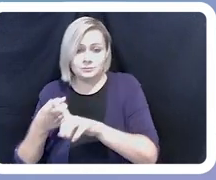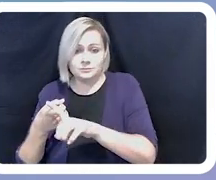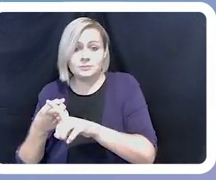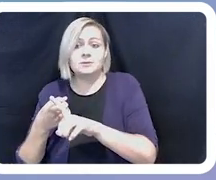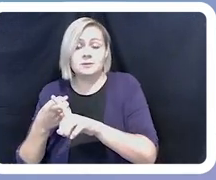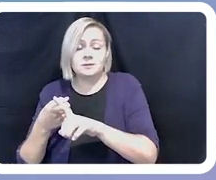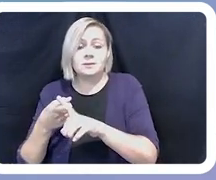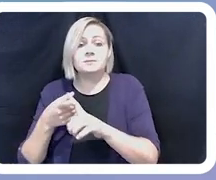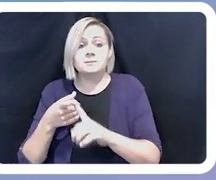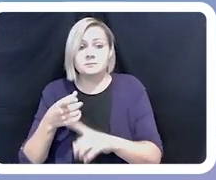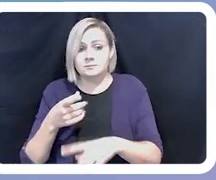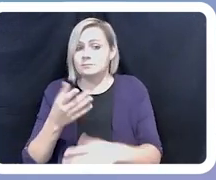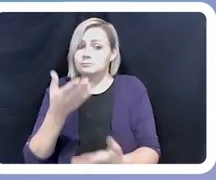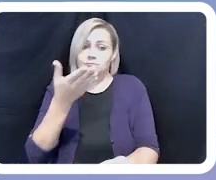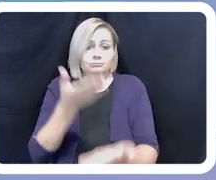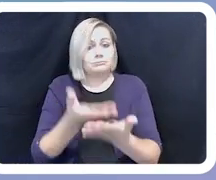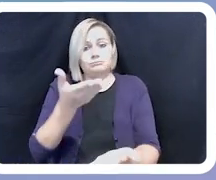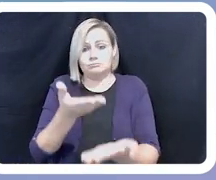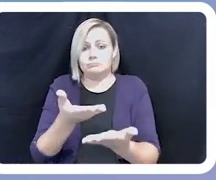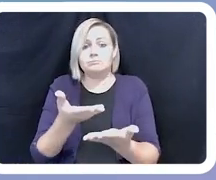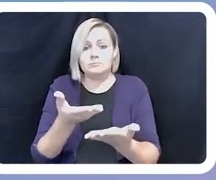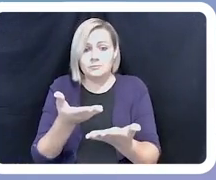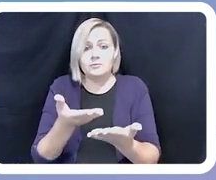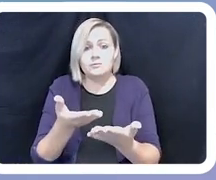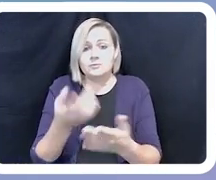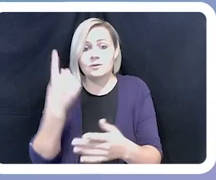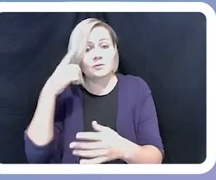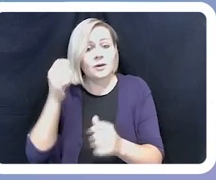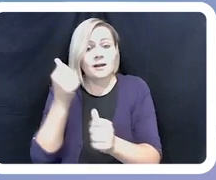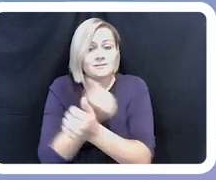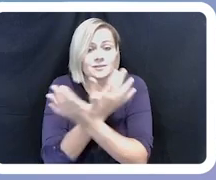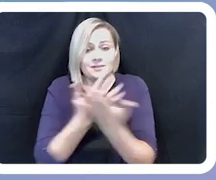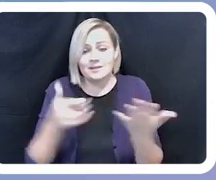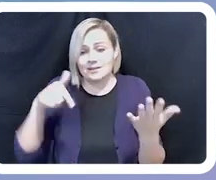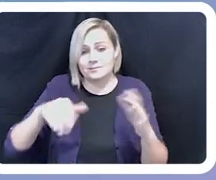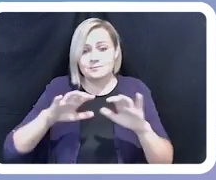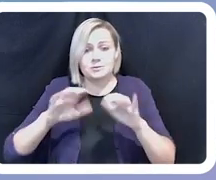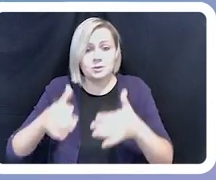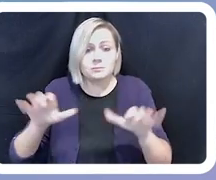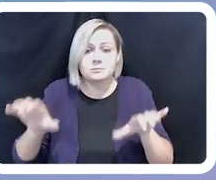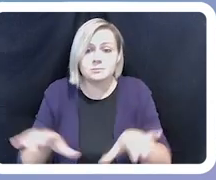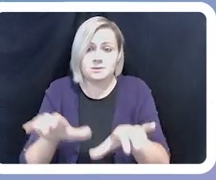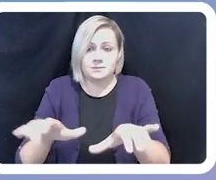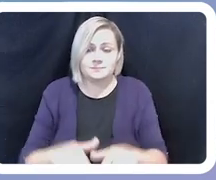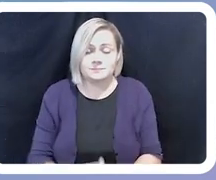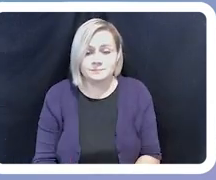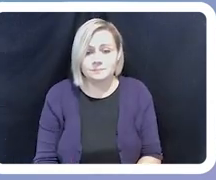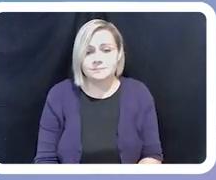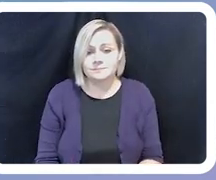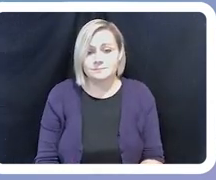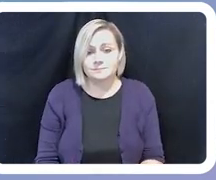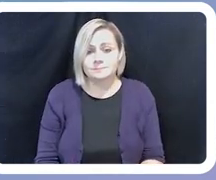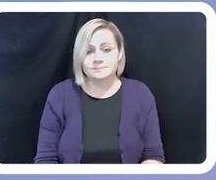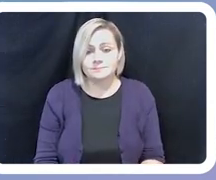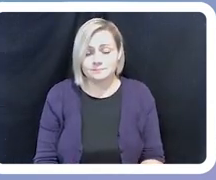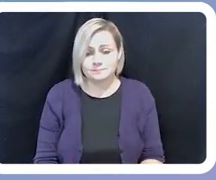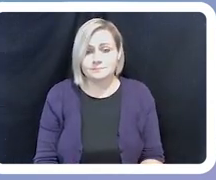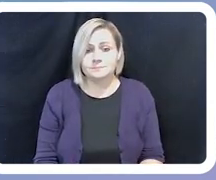friendships, and friendship were evident in everything this chapter did